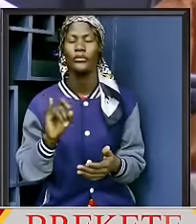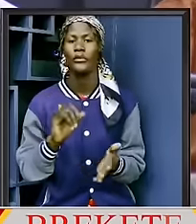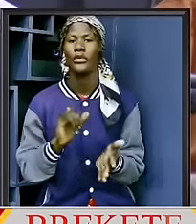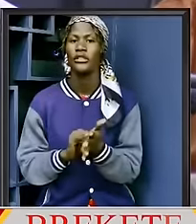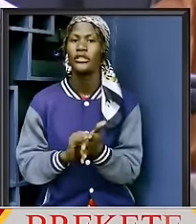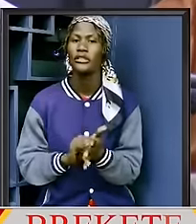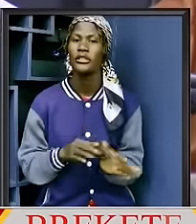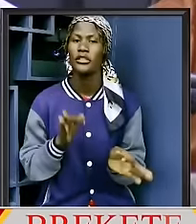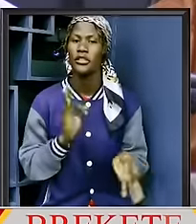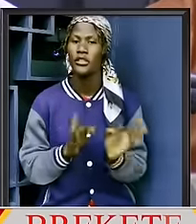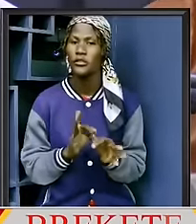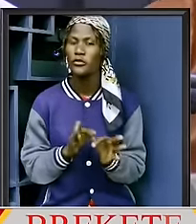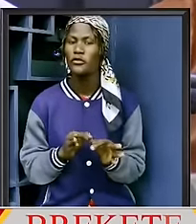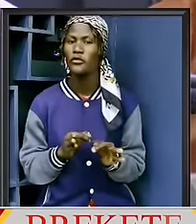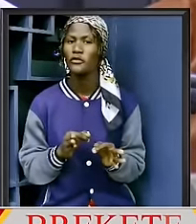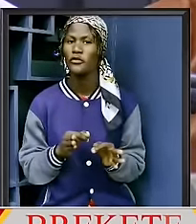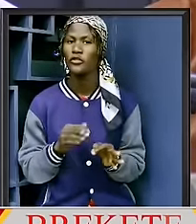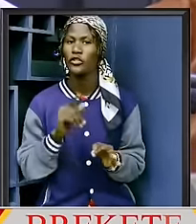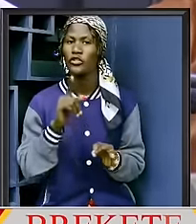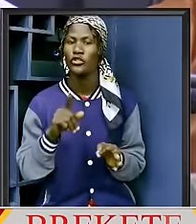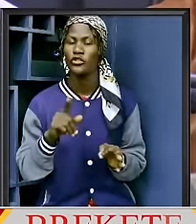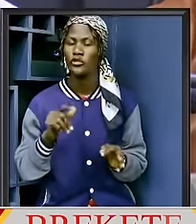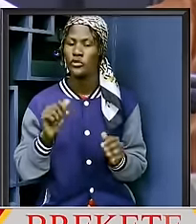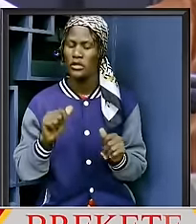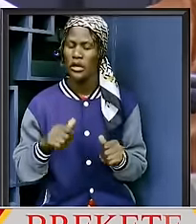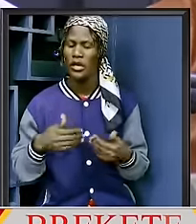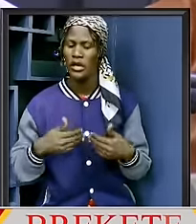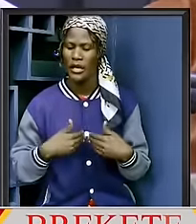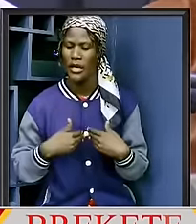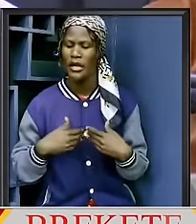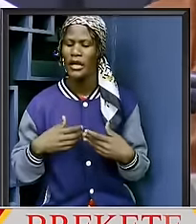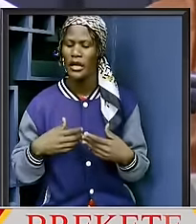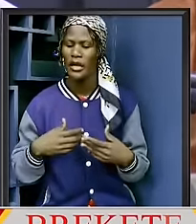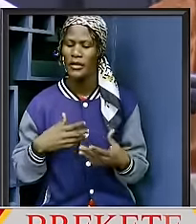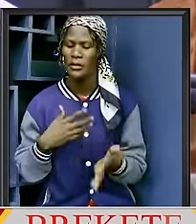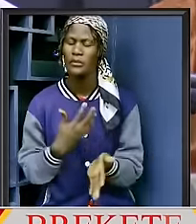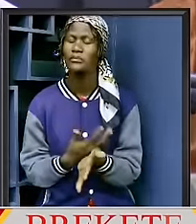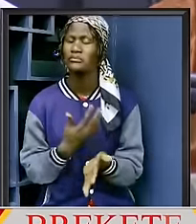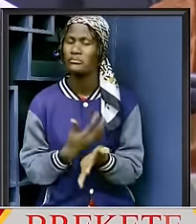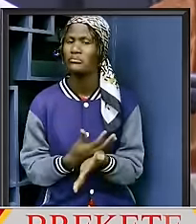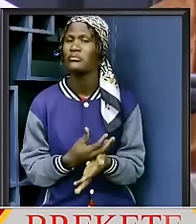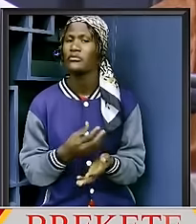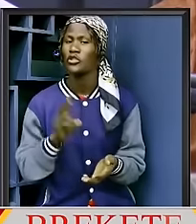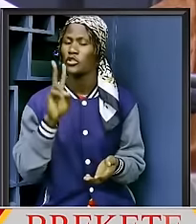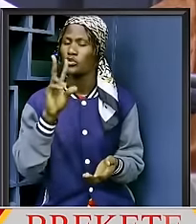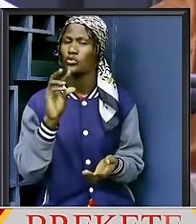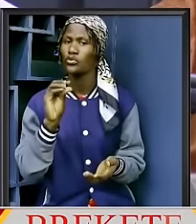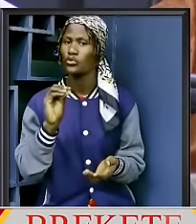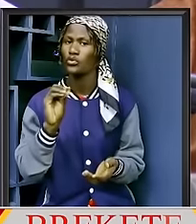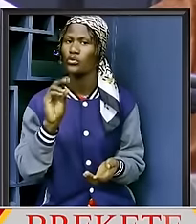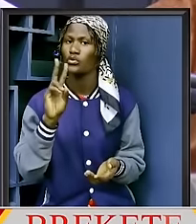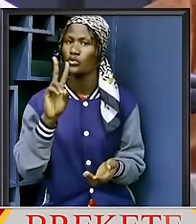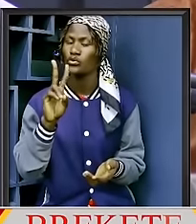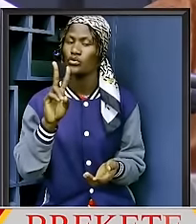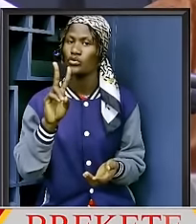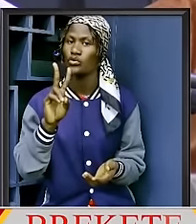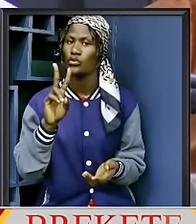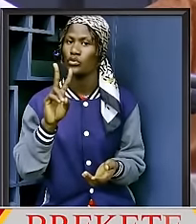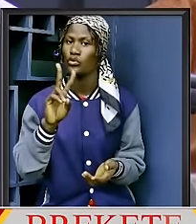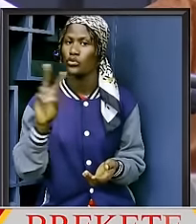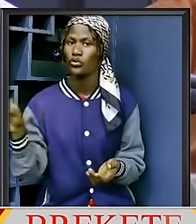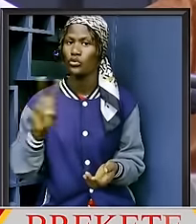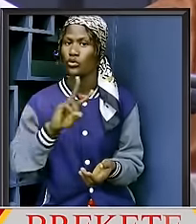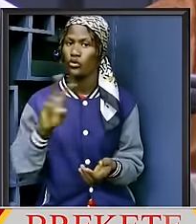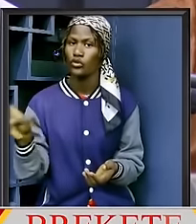are able to get daily contribution, account opening form, on each people you'll be having to 200 naira, this and it, that's it. On